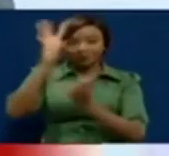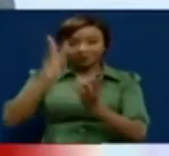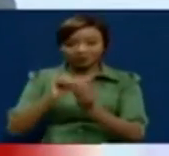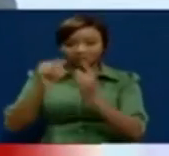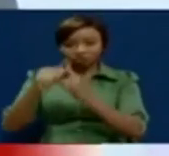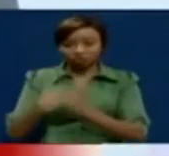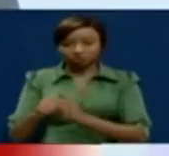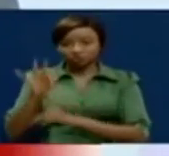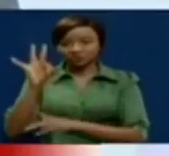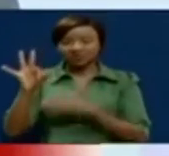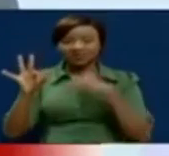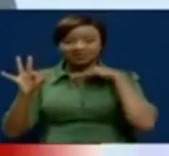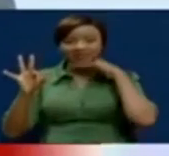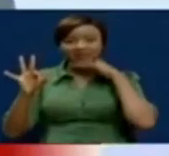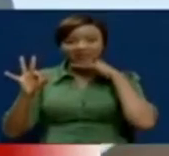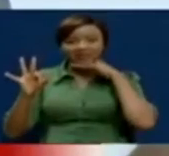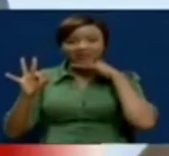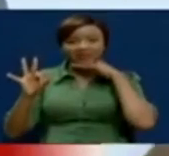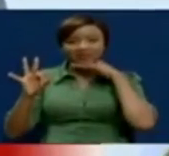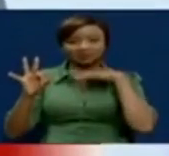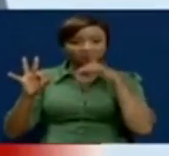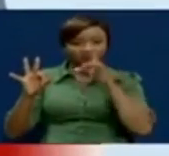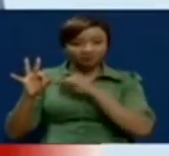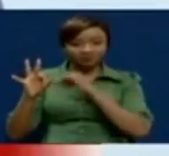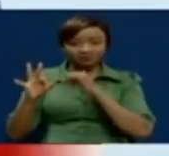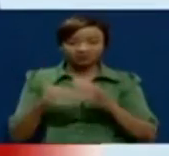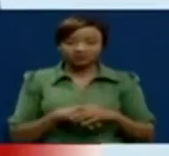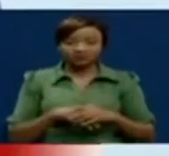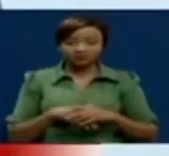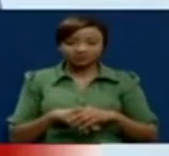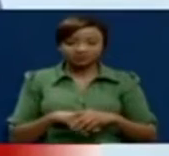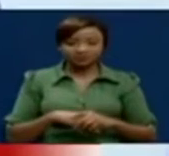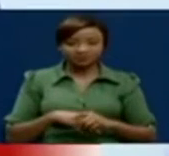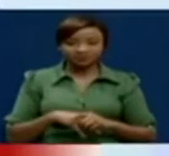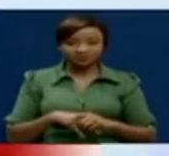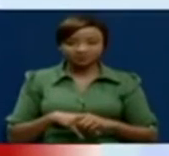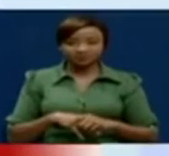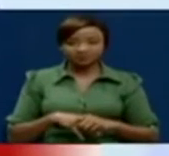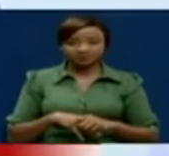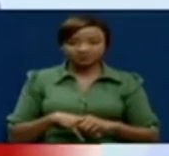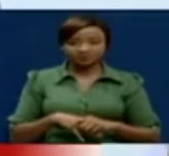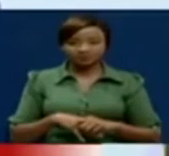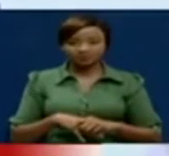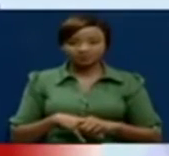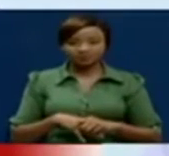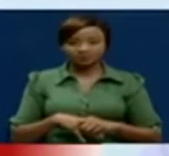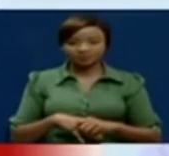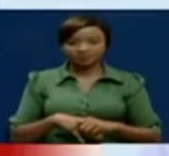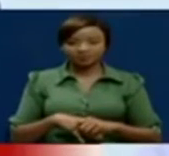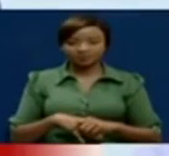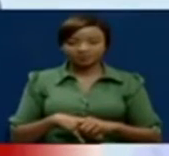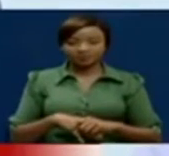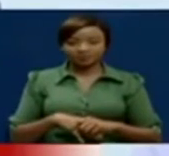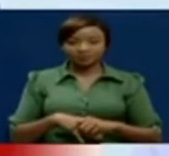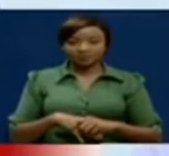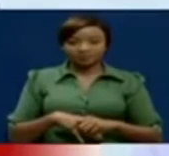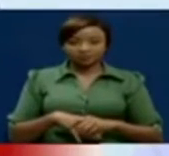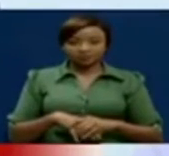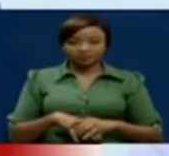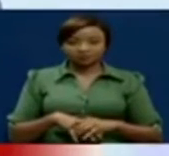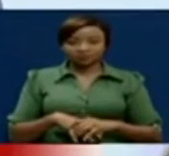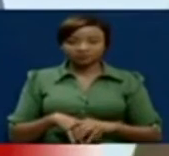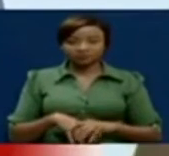three the number of deaths of those who have tested positive to the virus in the